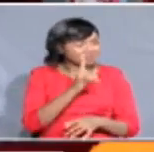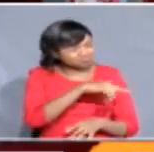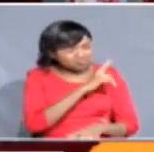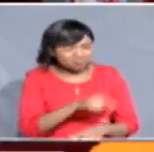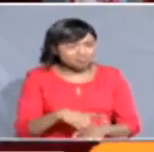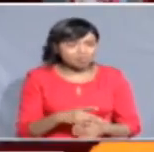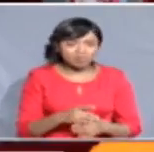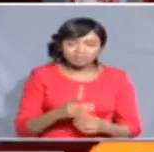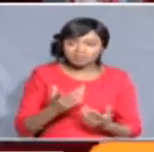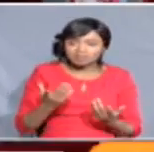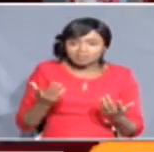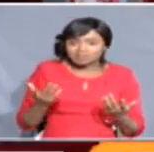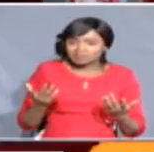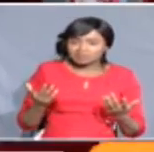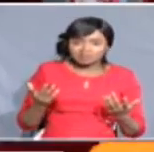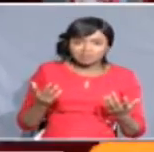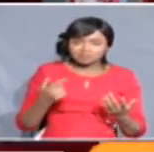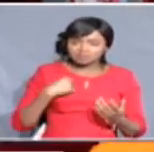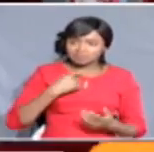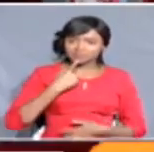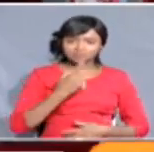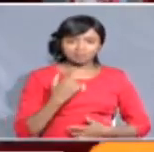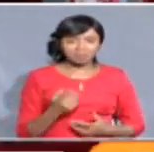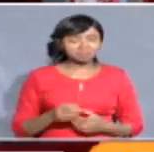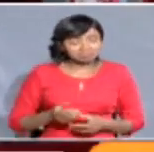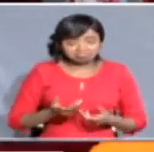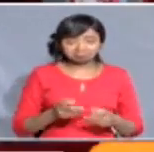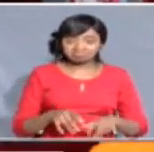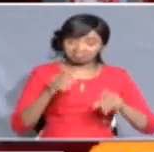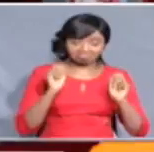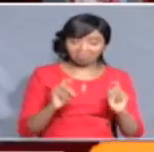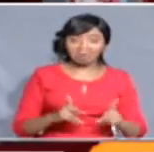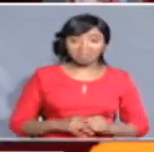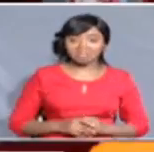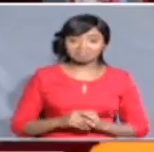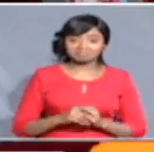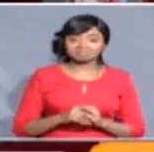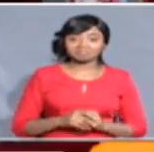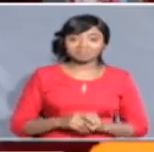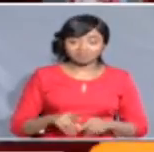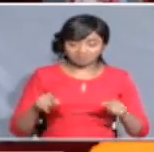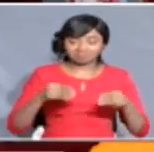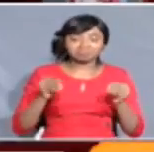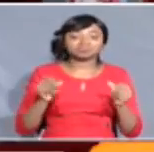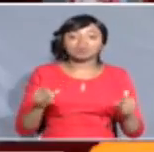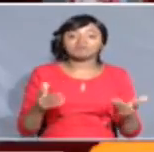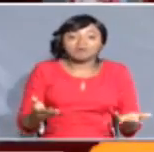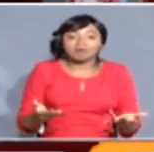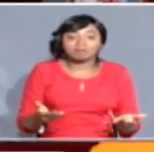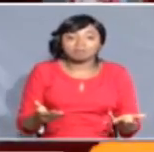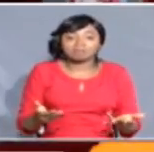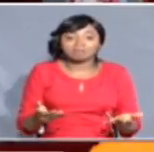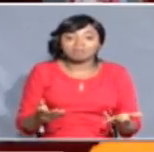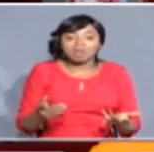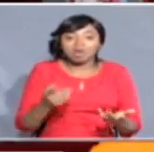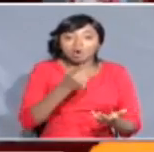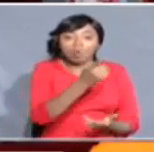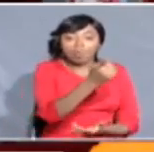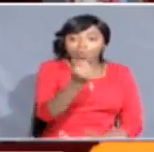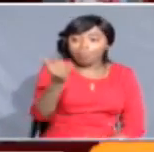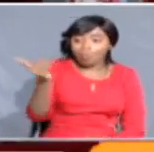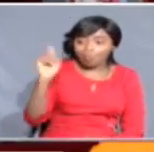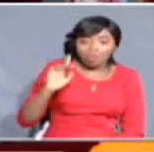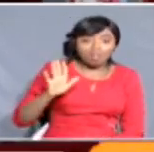But for me then, I said, yeah, it's good that you've raised it, so let me deal with it so that all the women